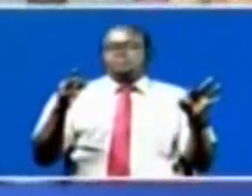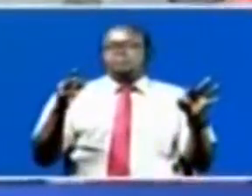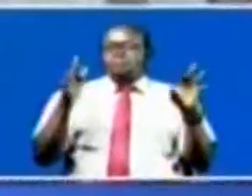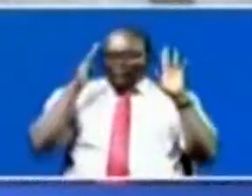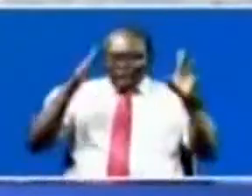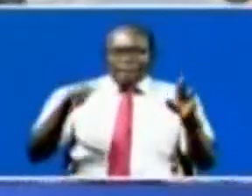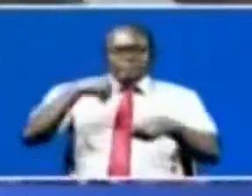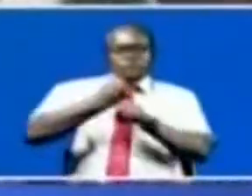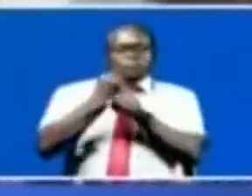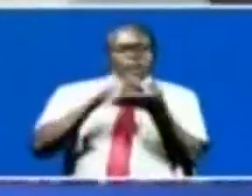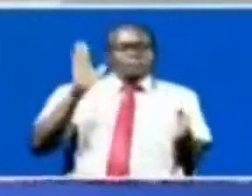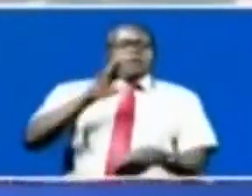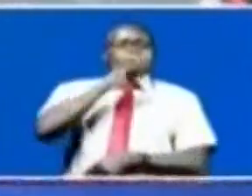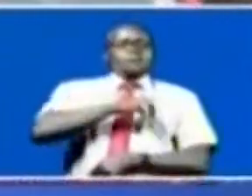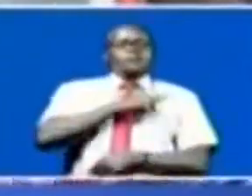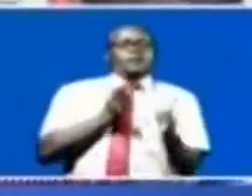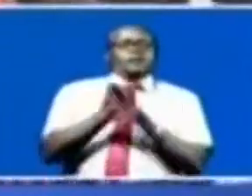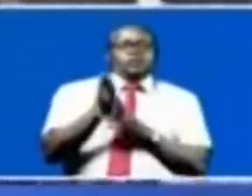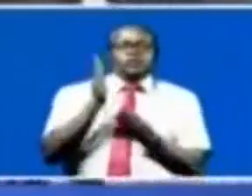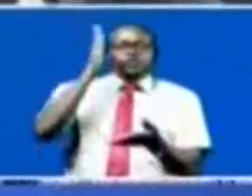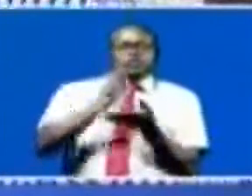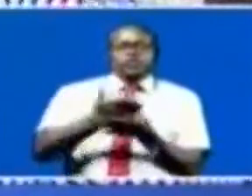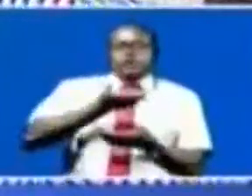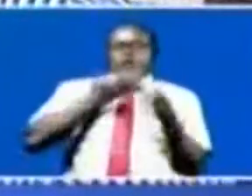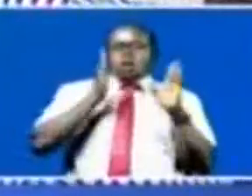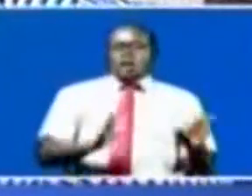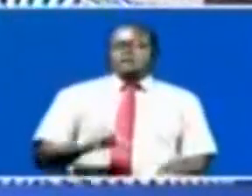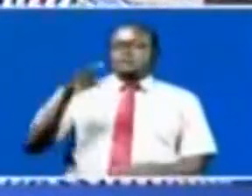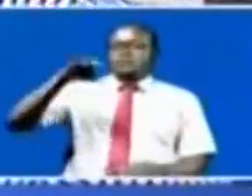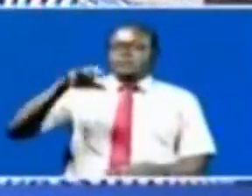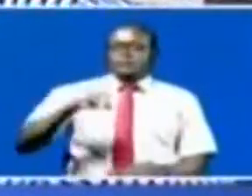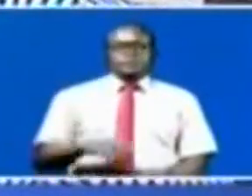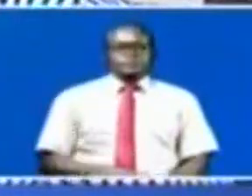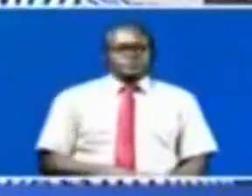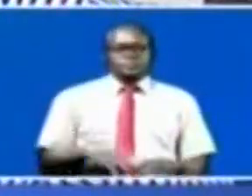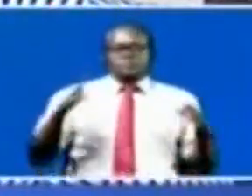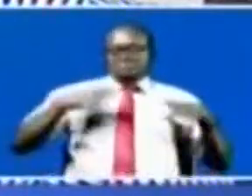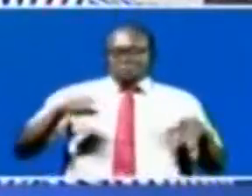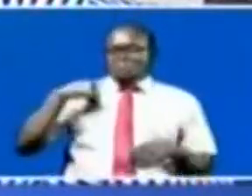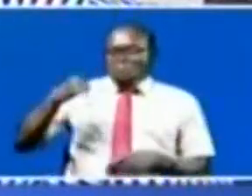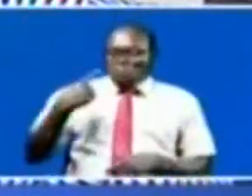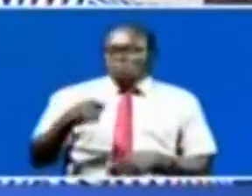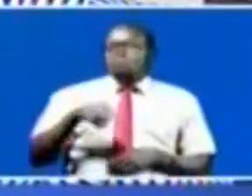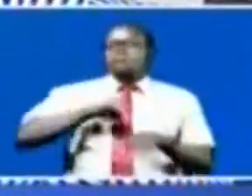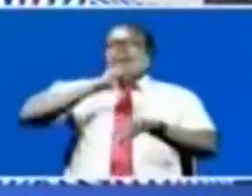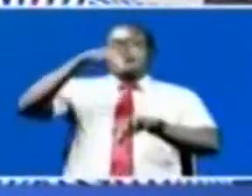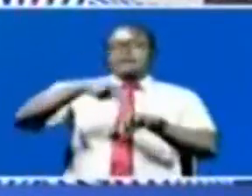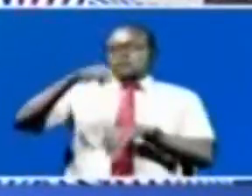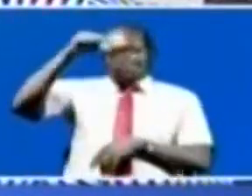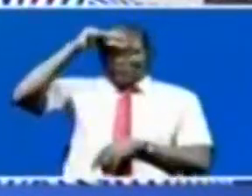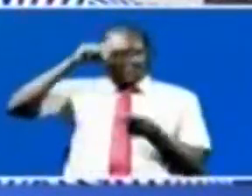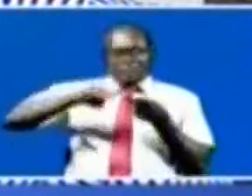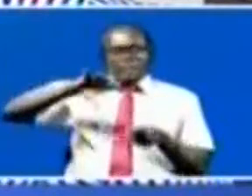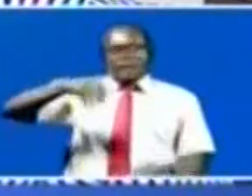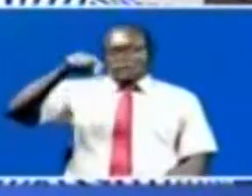on making huge profit at the expense of genuine matatu owners. Wale watu ambao serikali kuu na za county